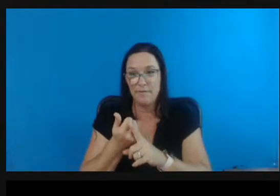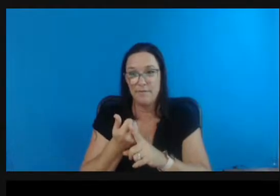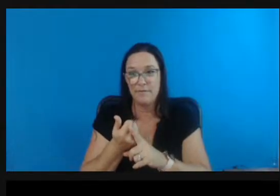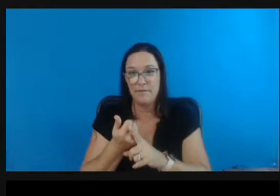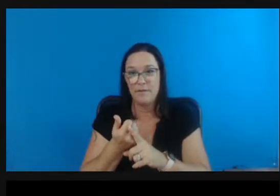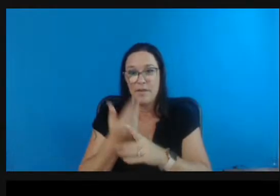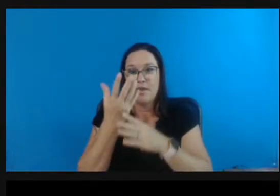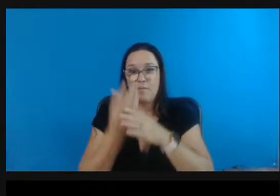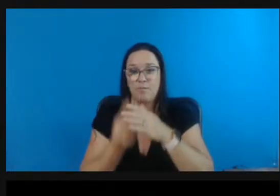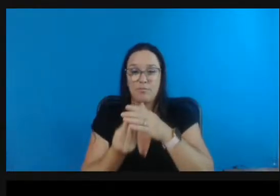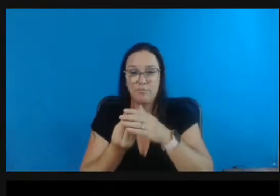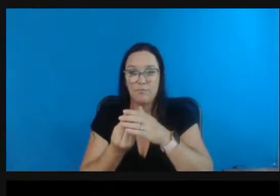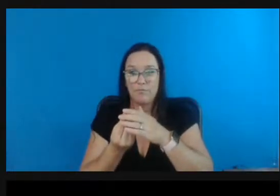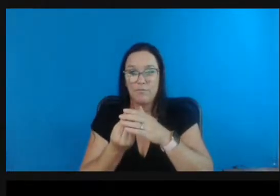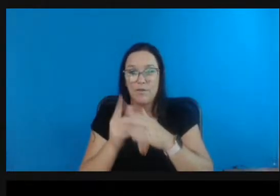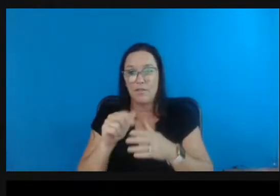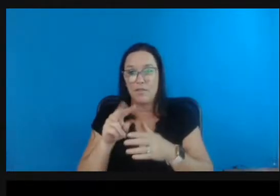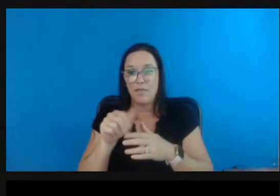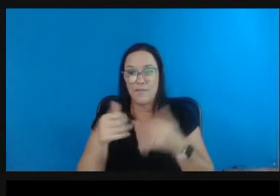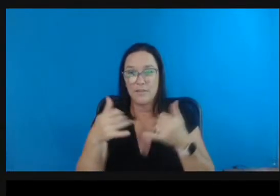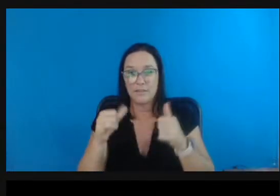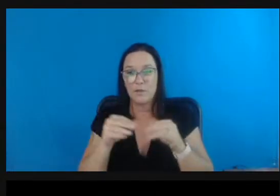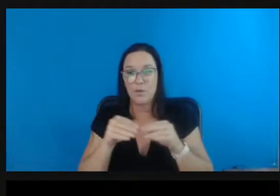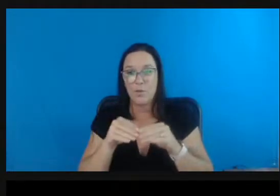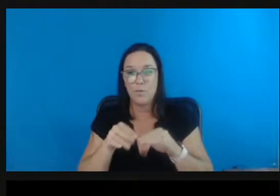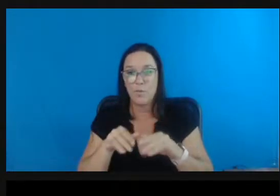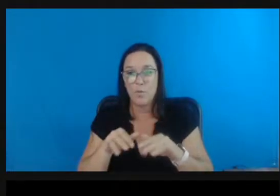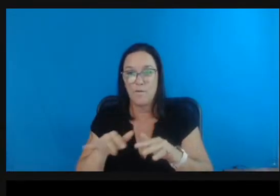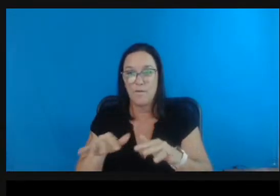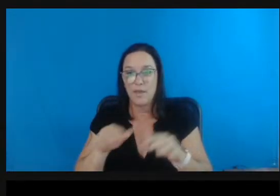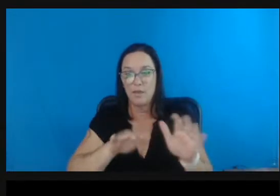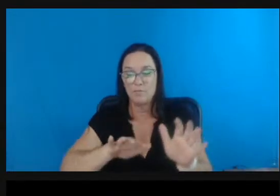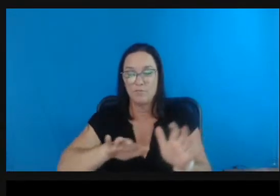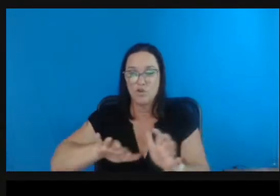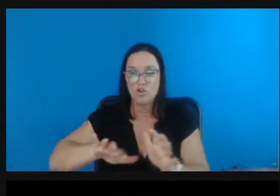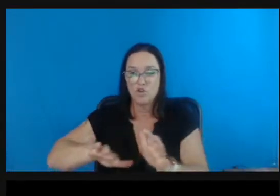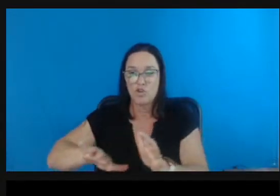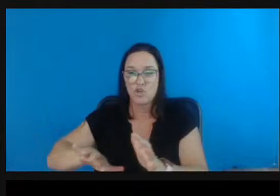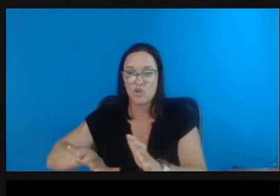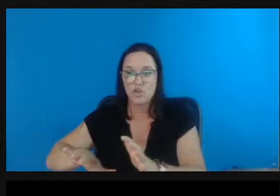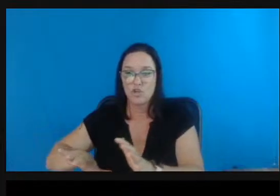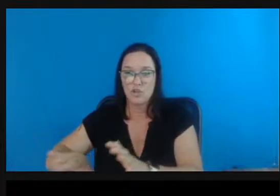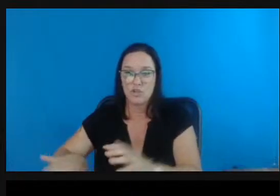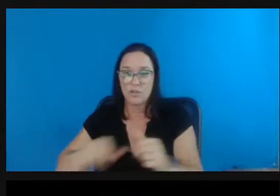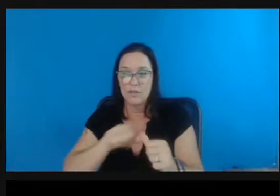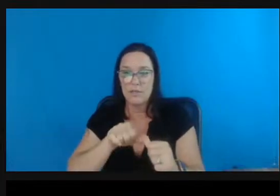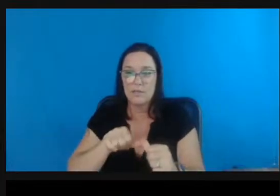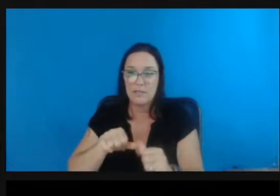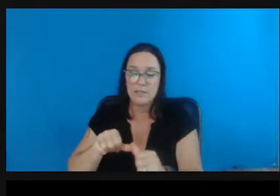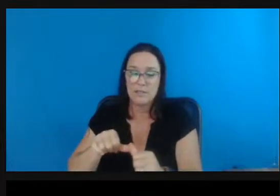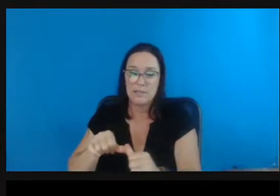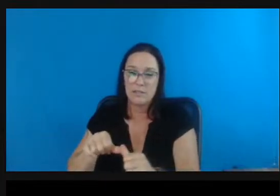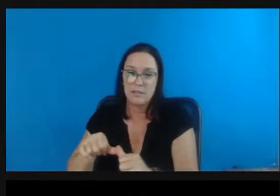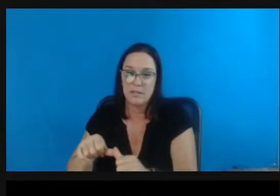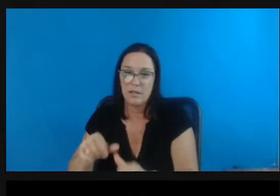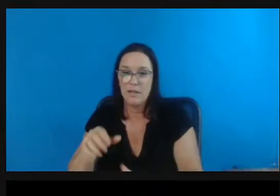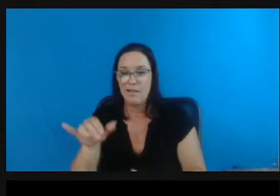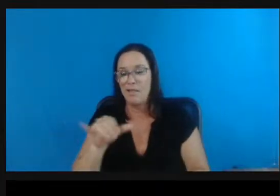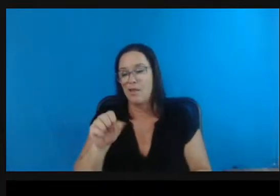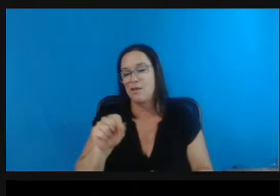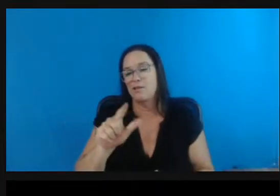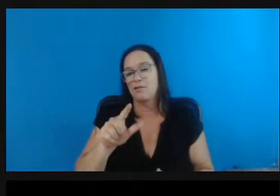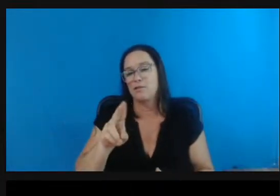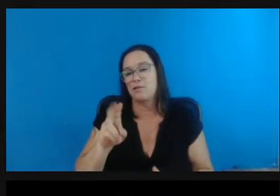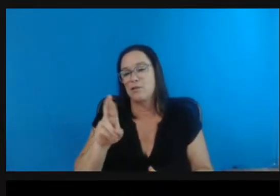Fountains shut off. The lava is still moving under its own weight here, continuing almost like a slurry, still moving there until it